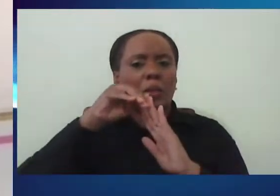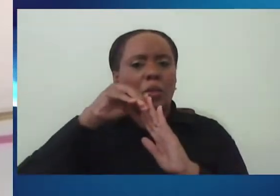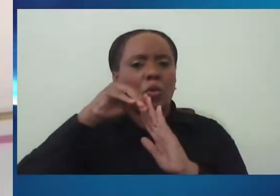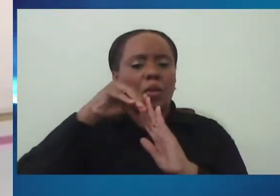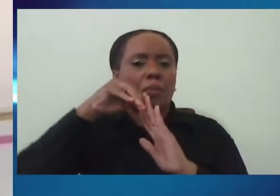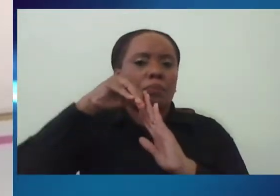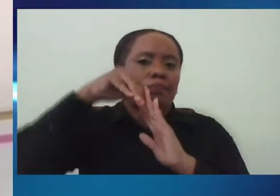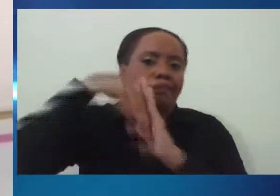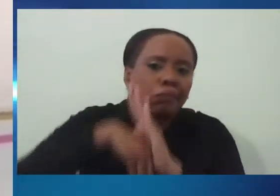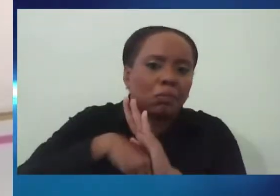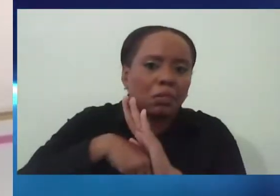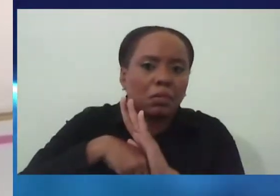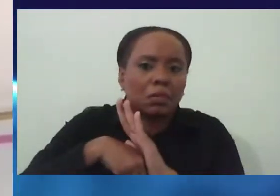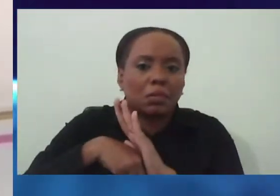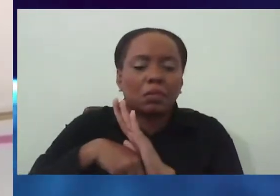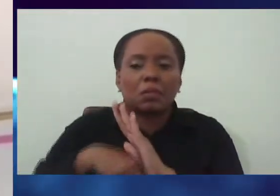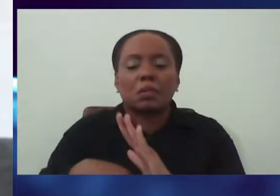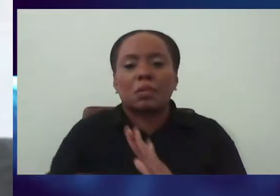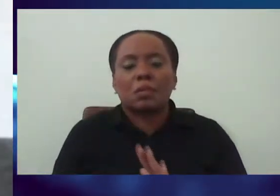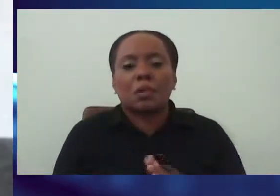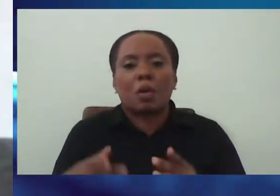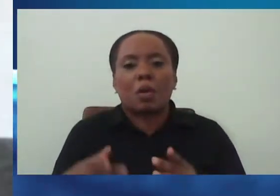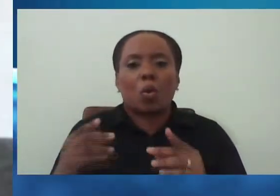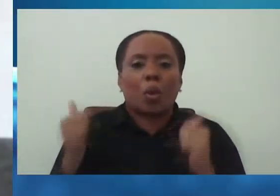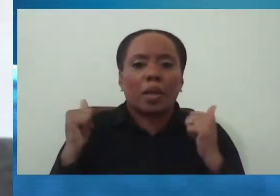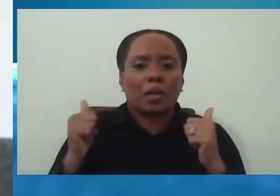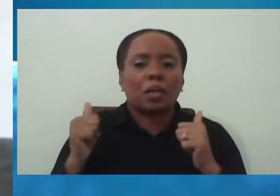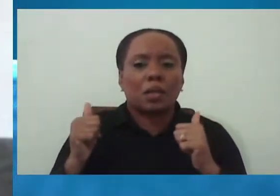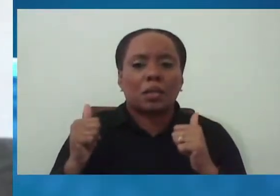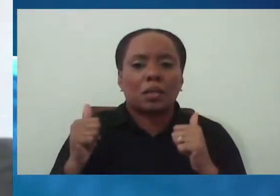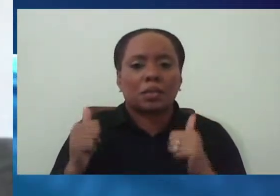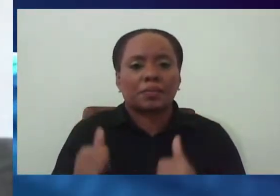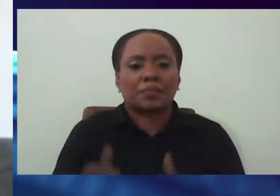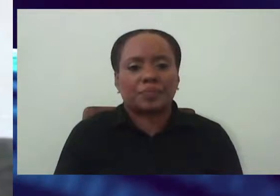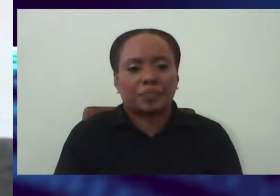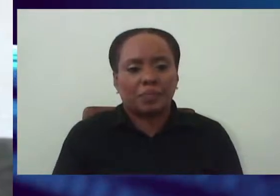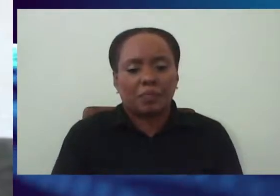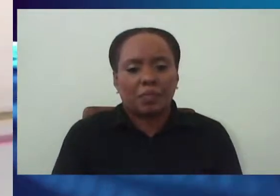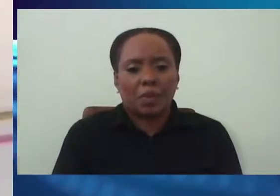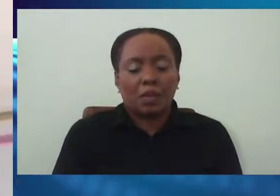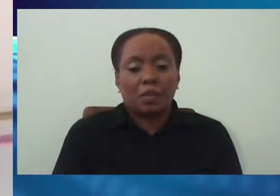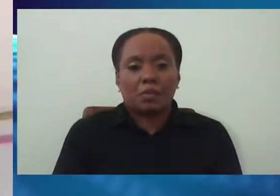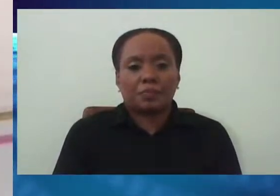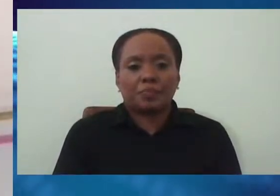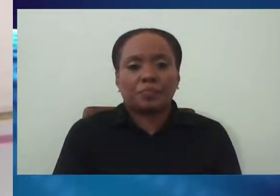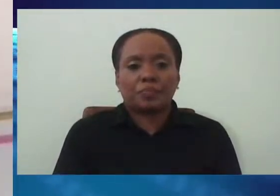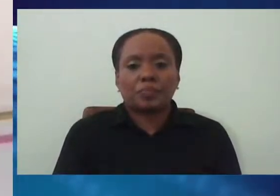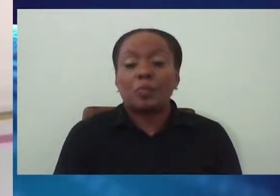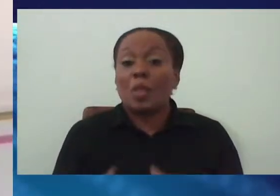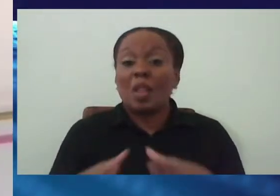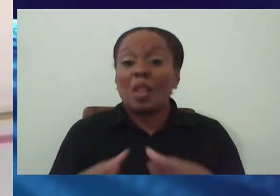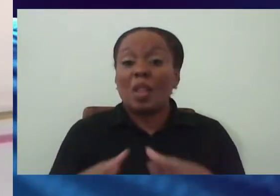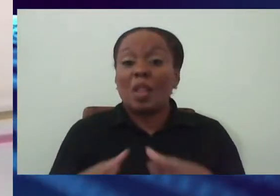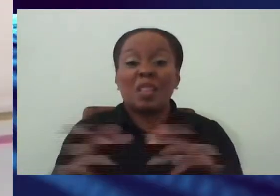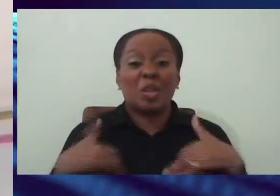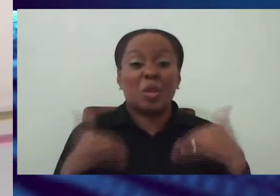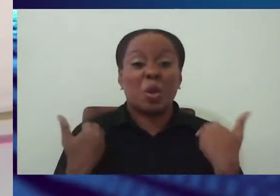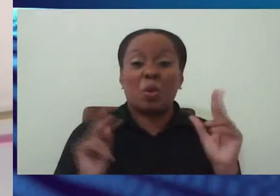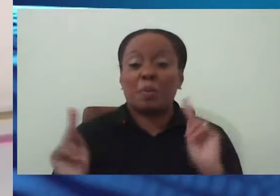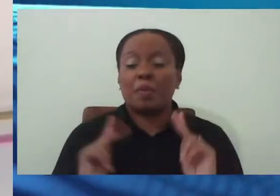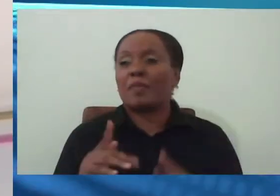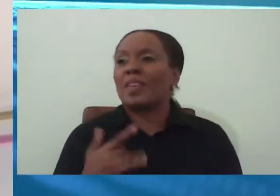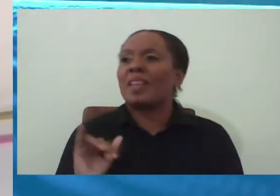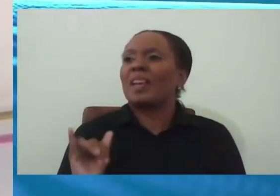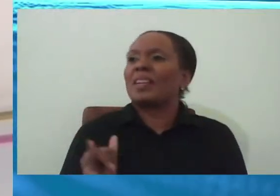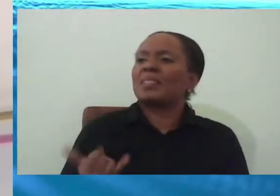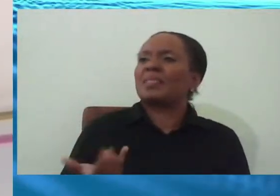and rapid and sudden one. And I think a lot of persons, including young persons, take it for granted that should you become